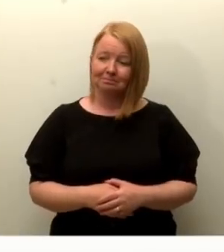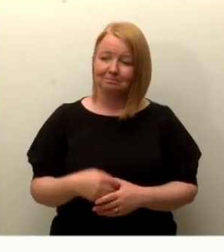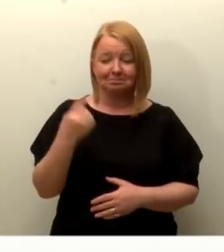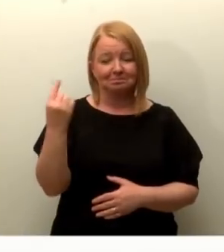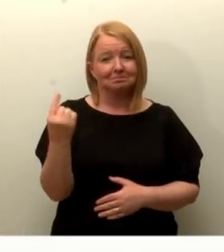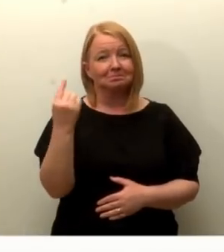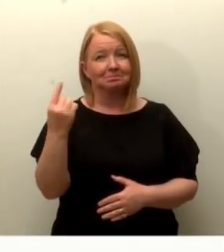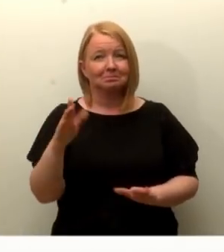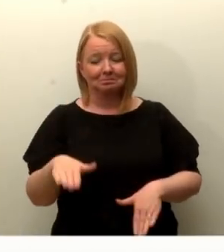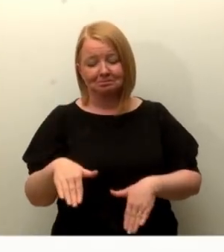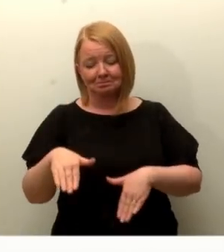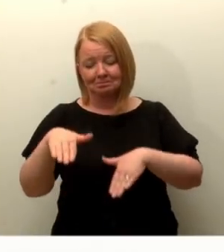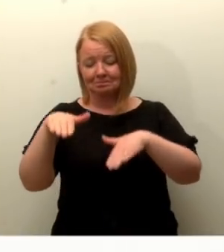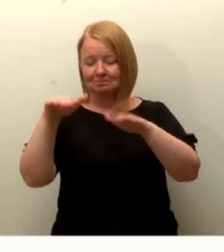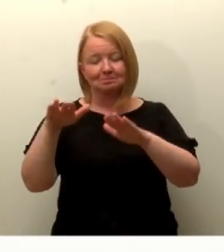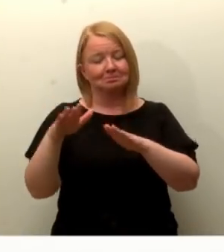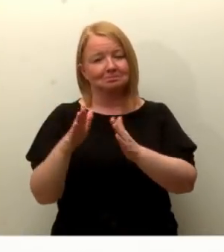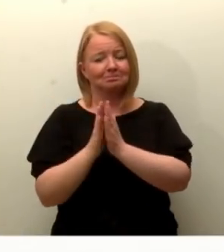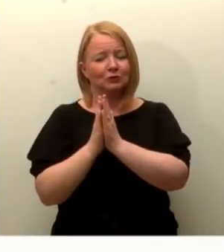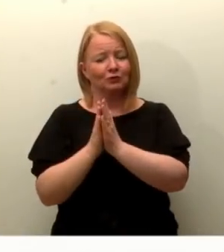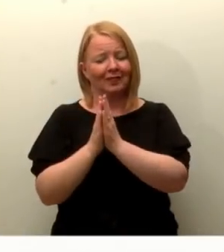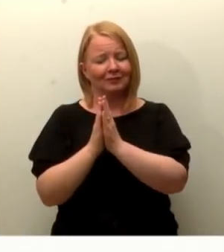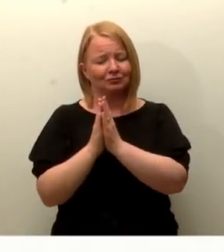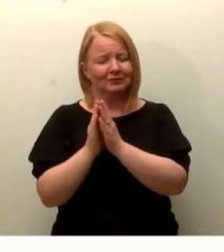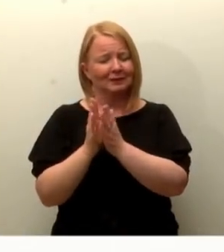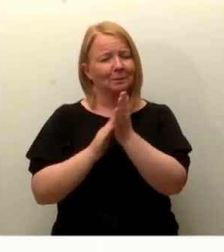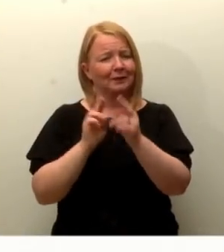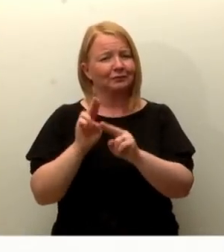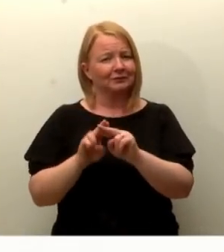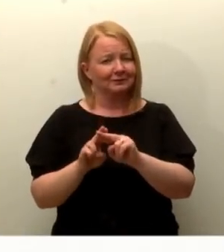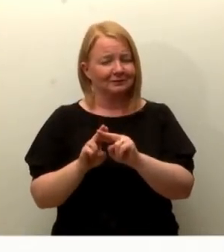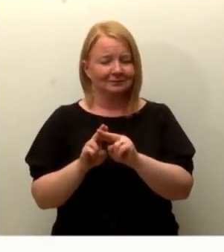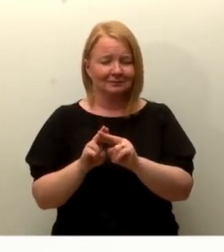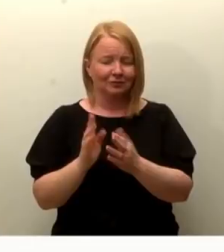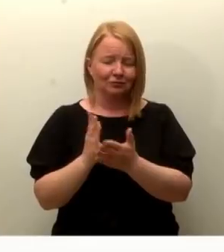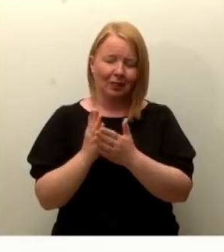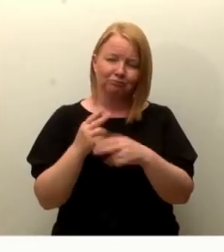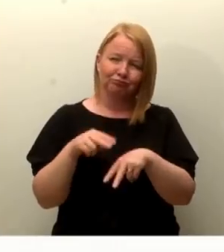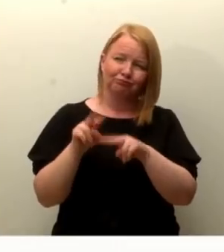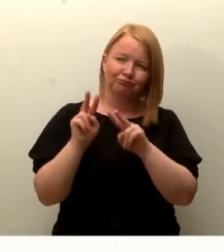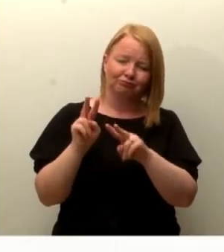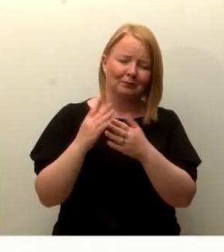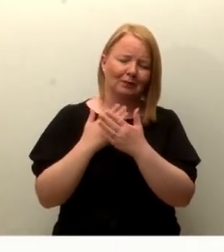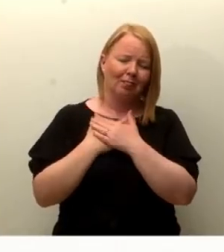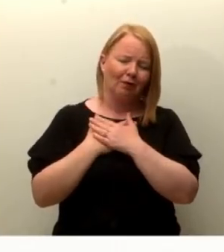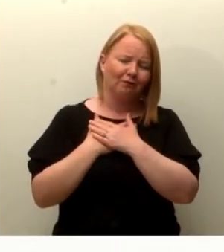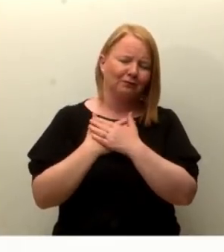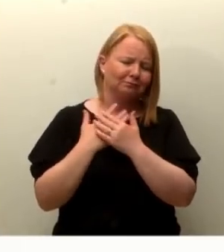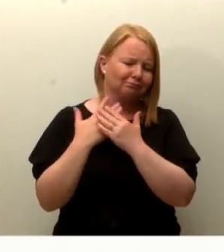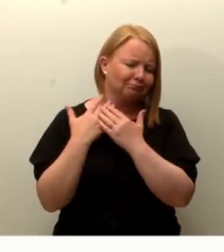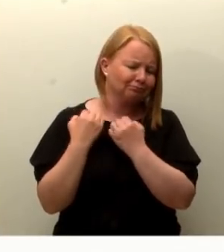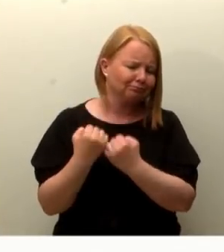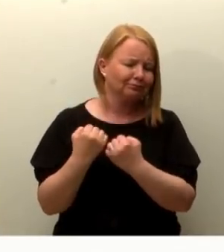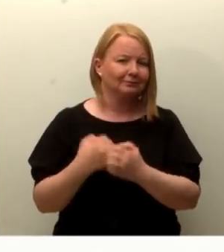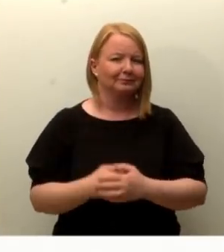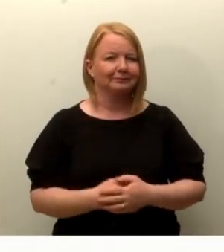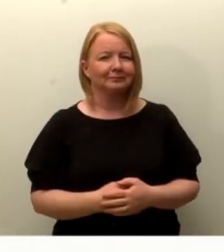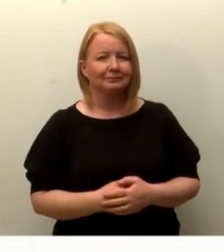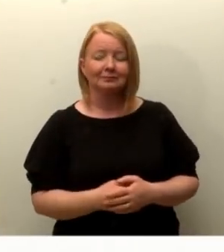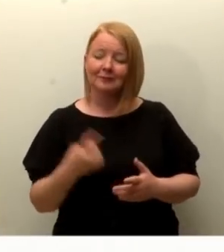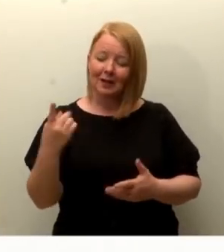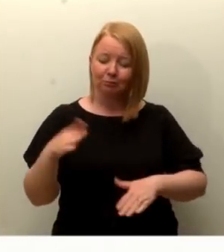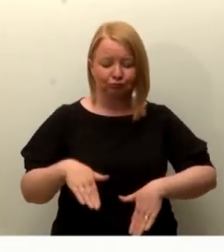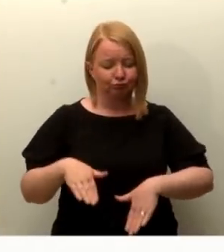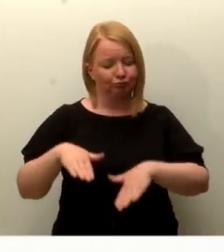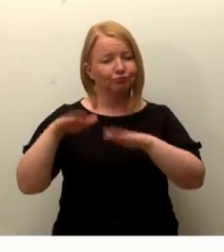brought up by a loving and religiously abiding parents whom he admires and loves blindly. They brought him up